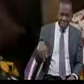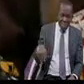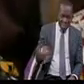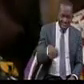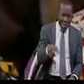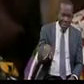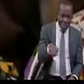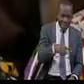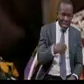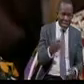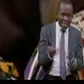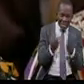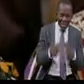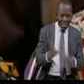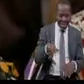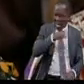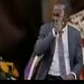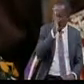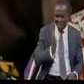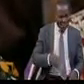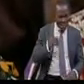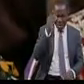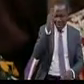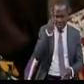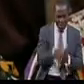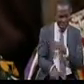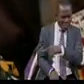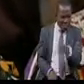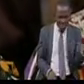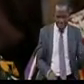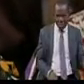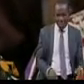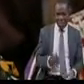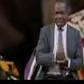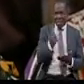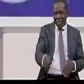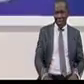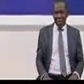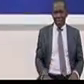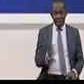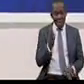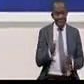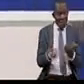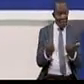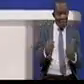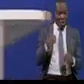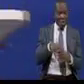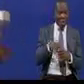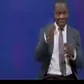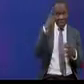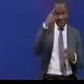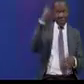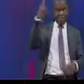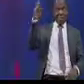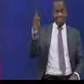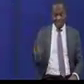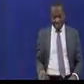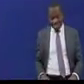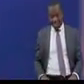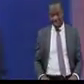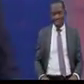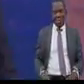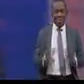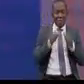you? They call me in the dream. And they have come. You understand?